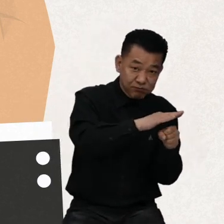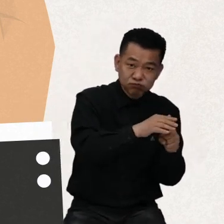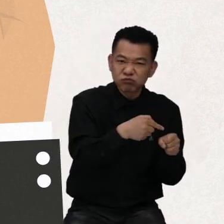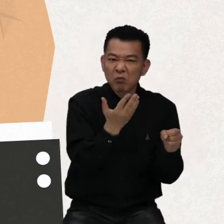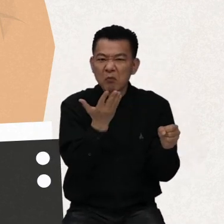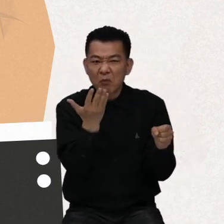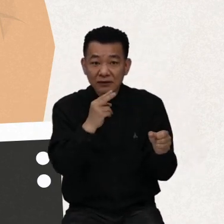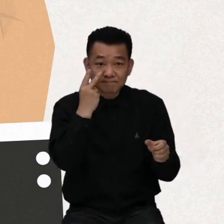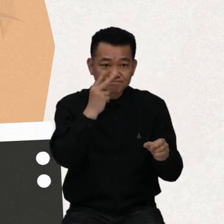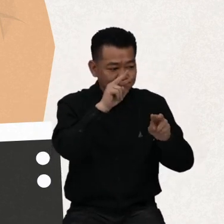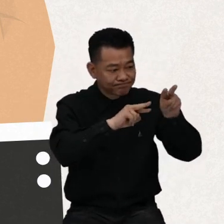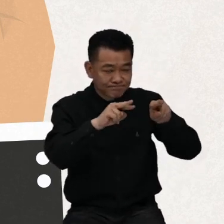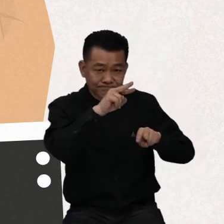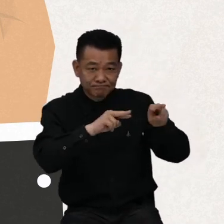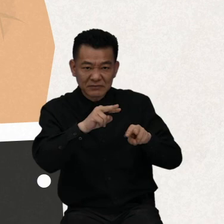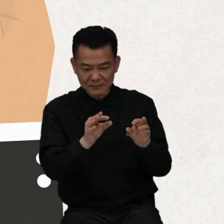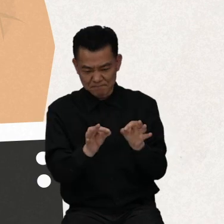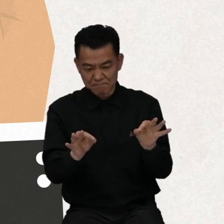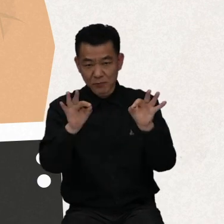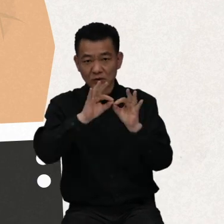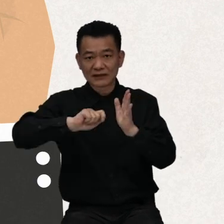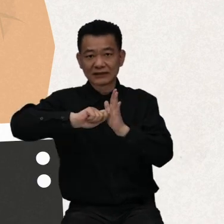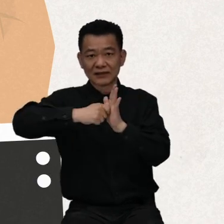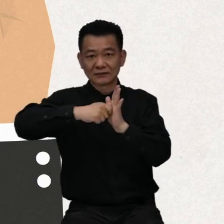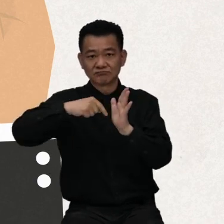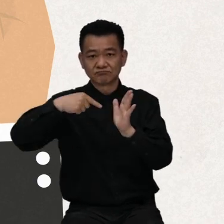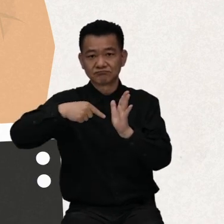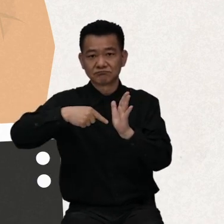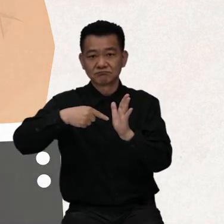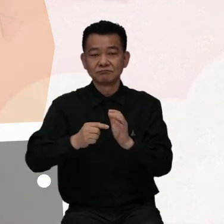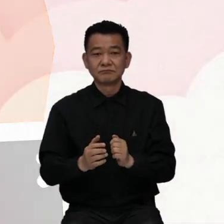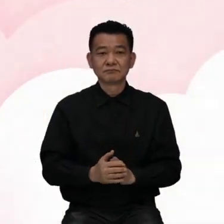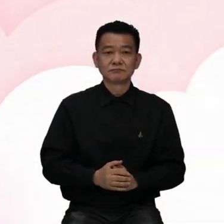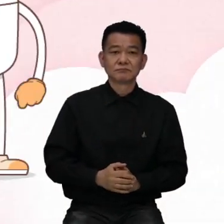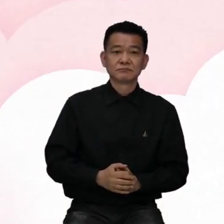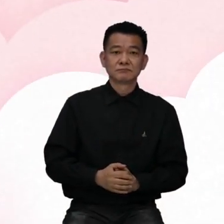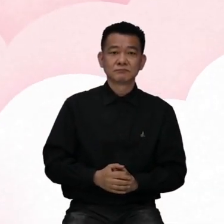improvement and protection of the human rights within a country.